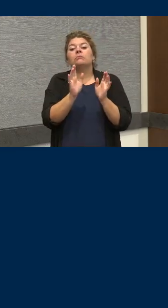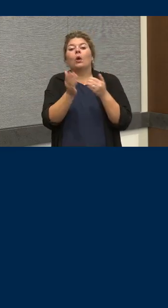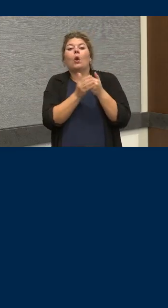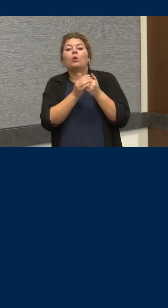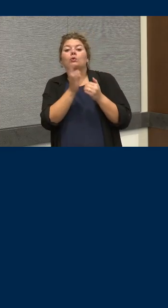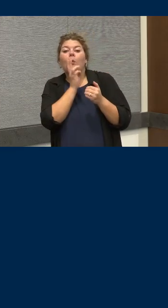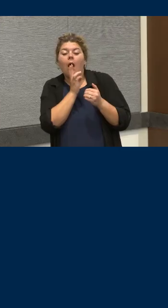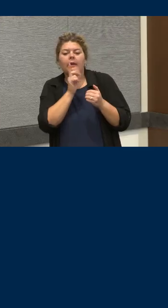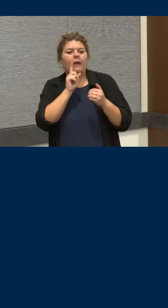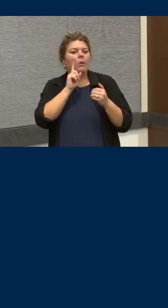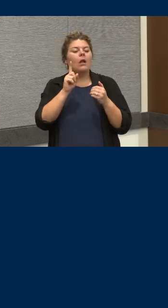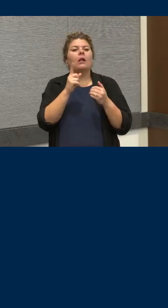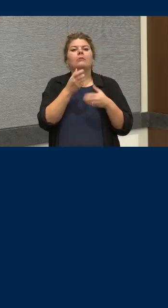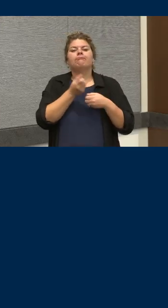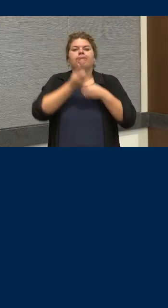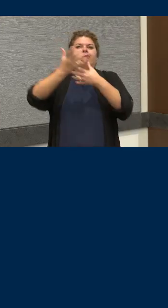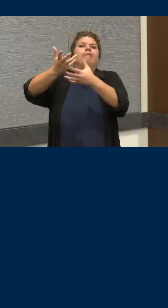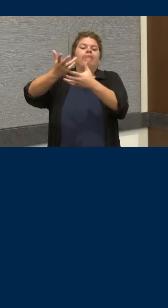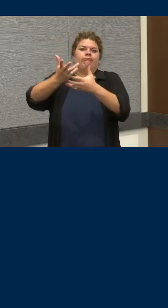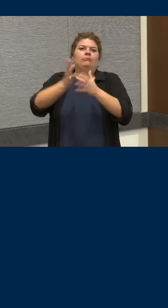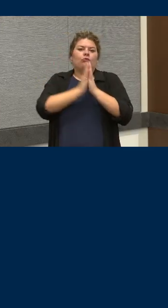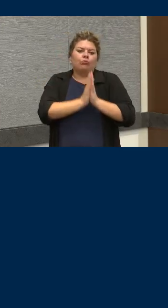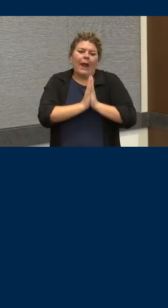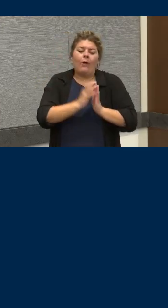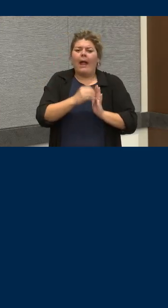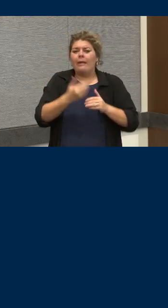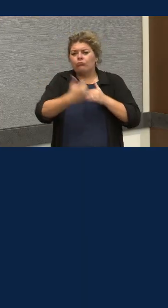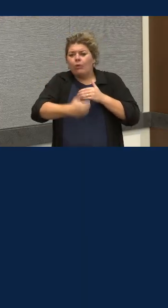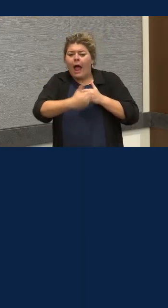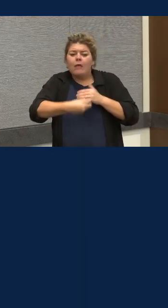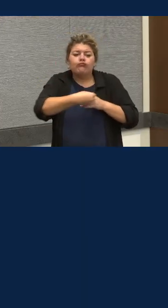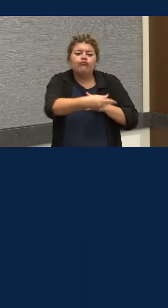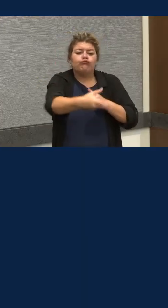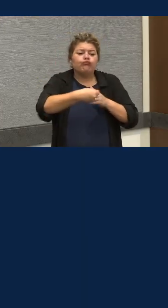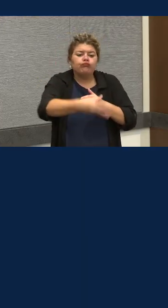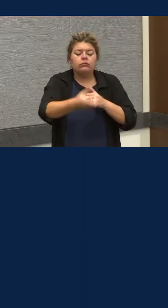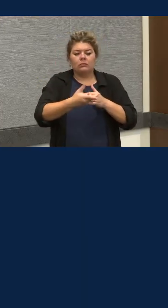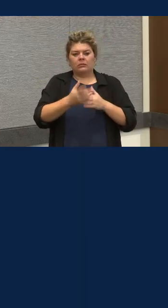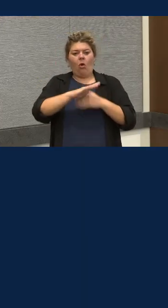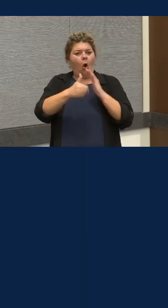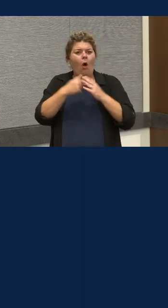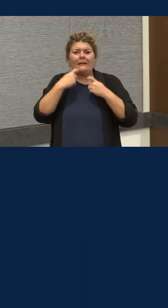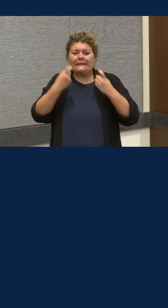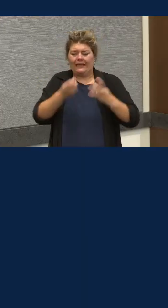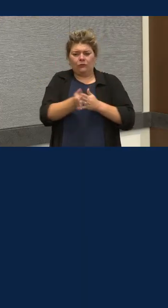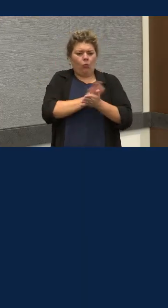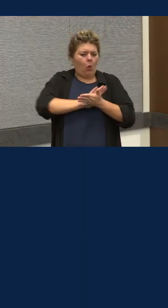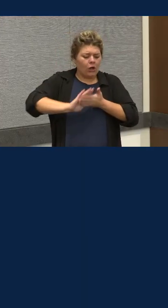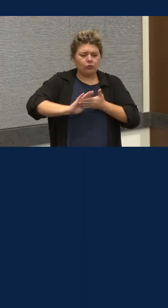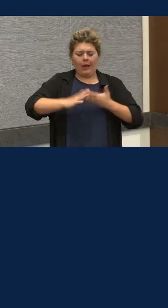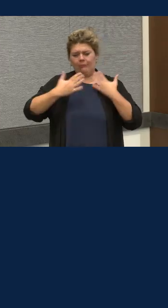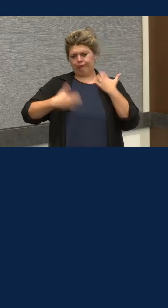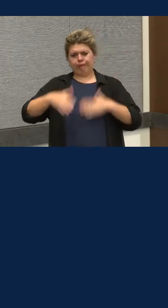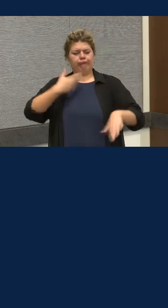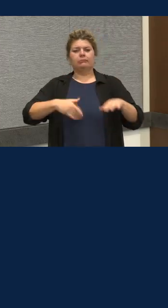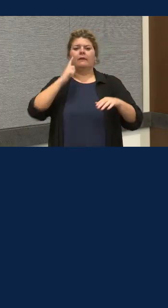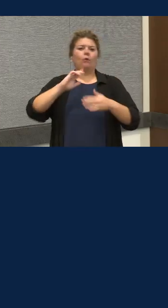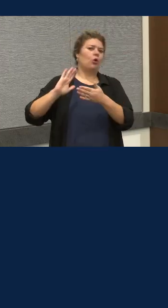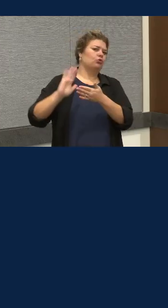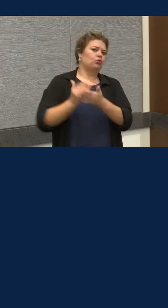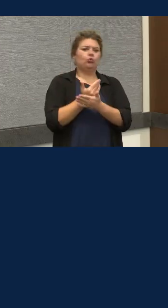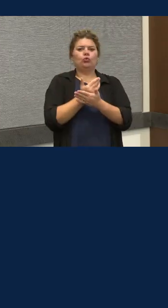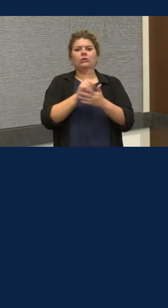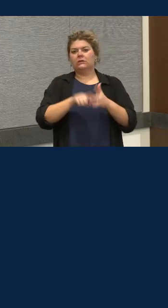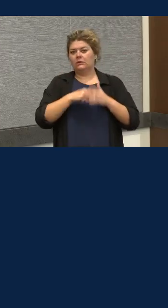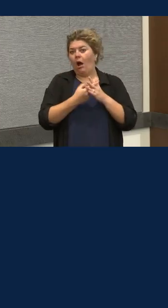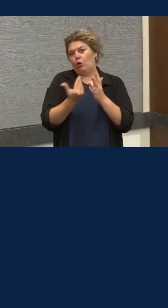say prayers and throw bits of bread into the water to wash away their sins for a clean start to